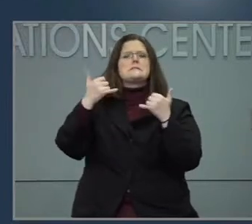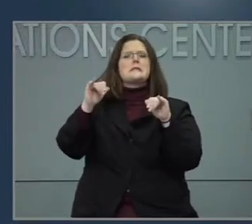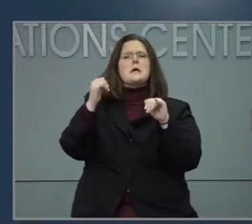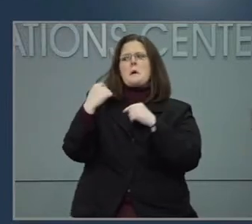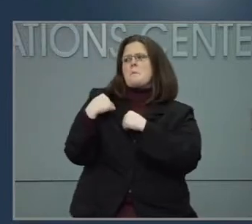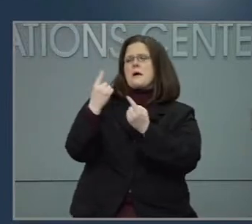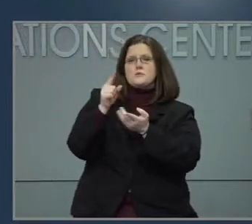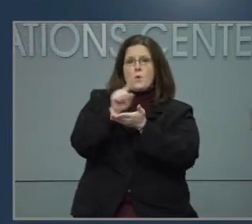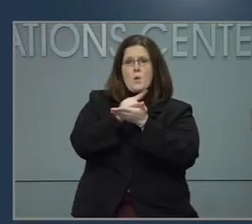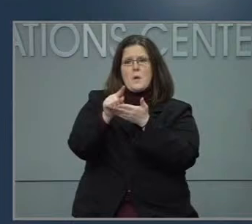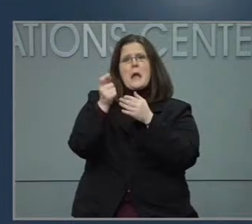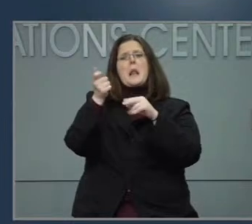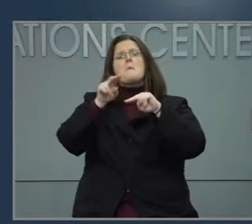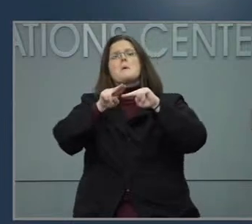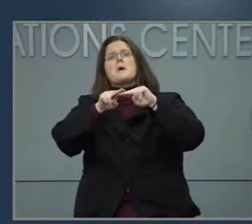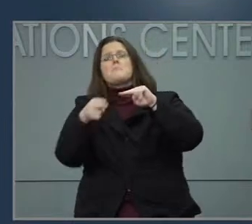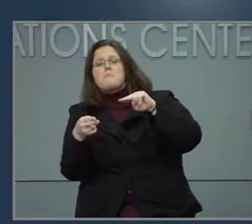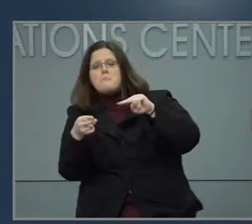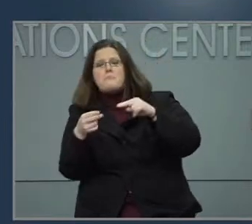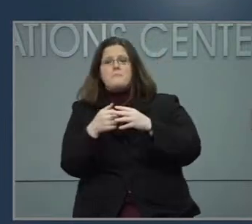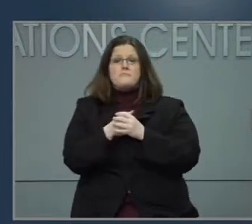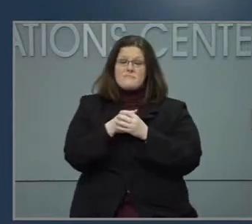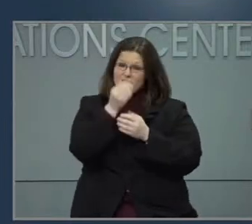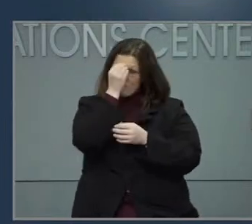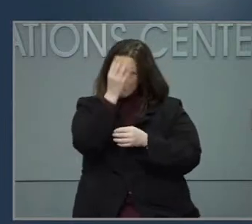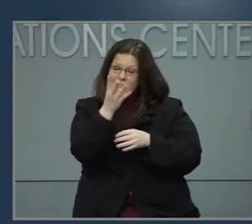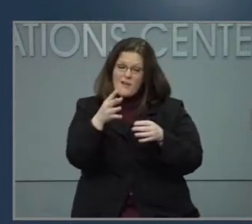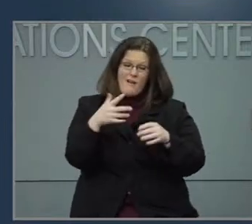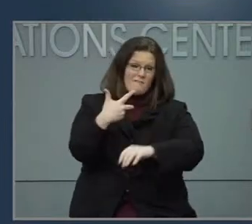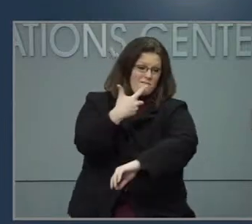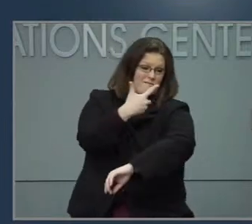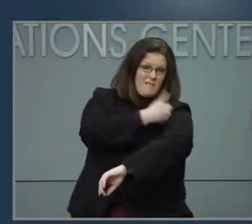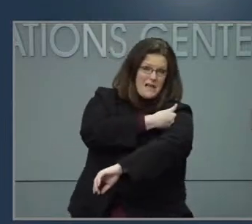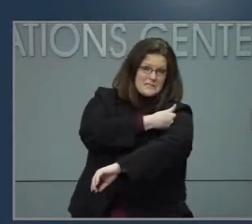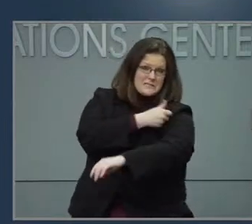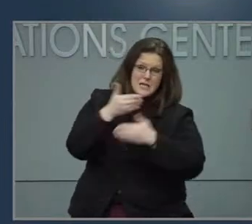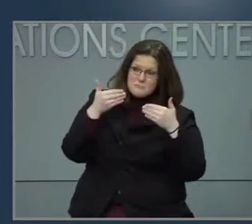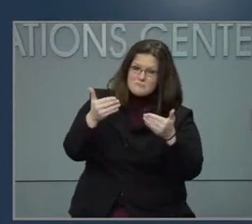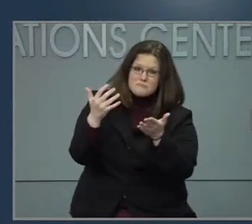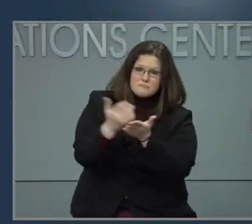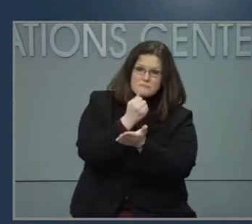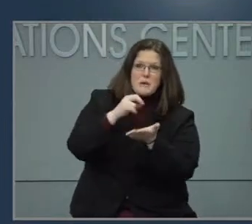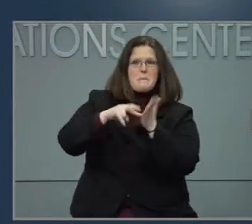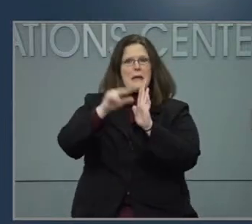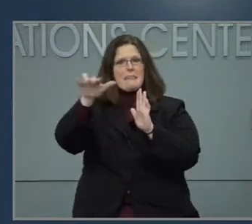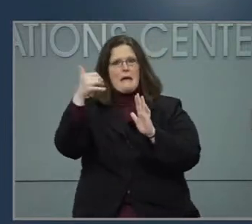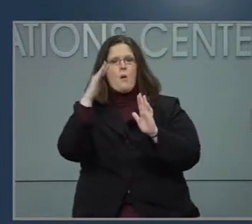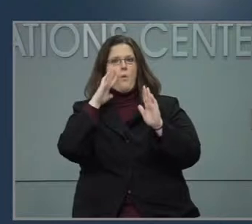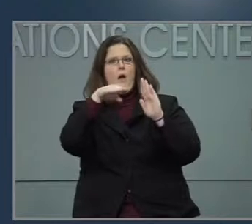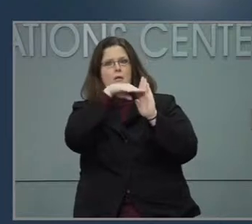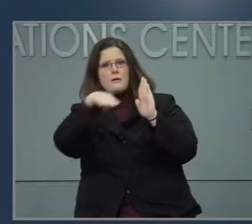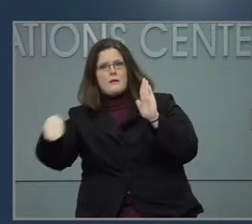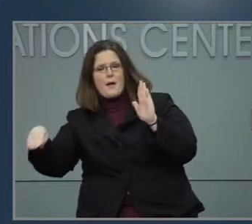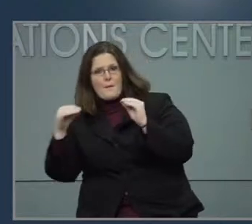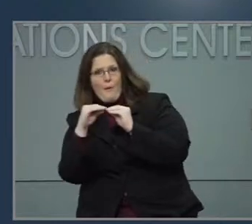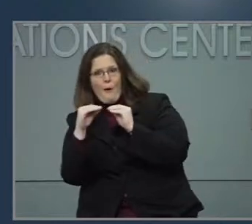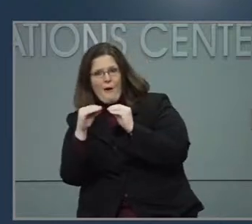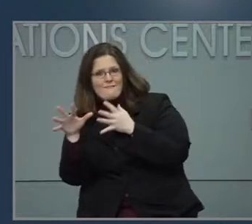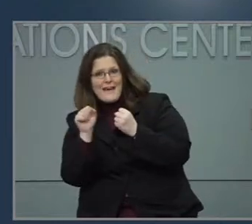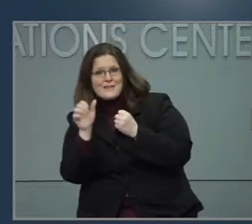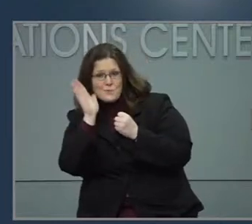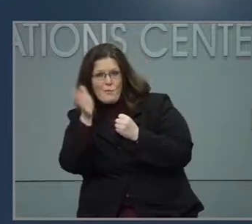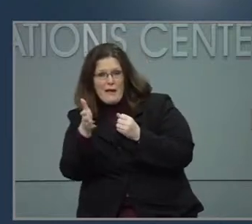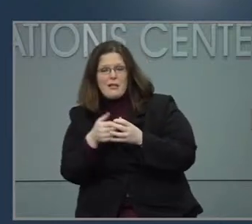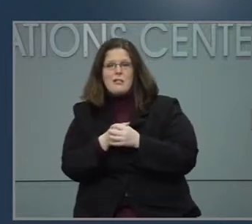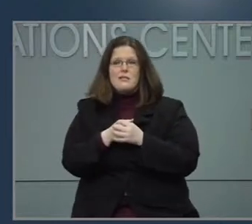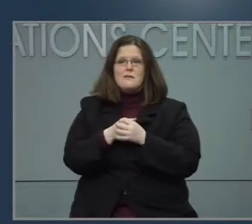week. As a reminder, the faster people get vaccinated, the faster this line will go further down. That's what we're seeing